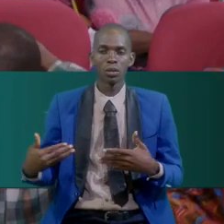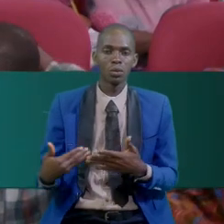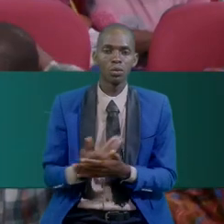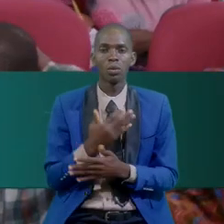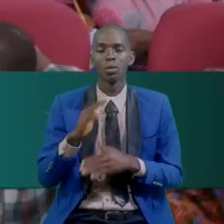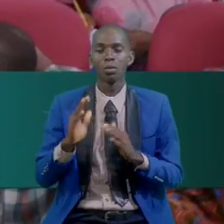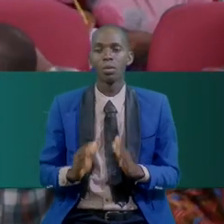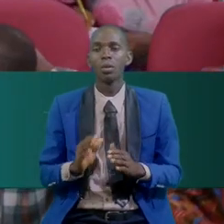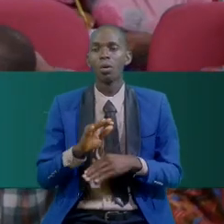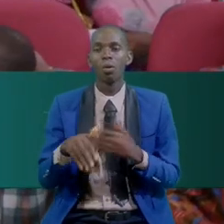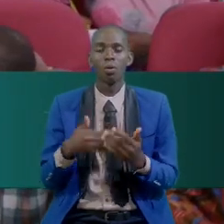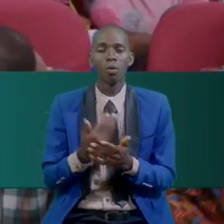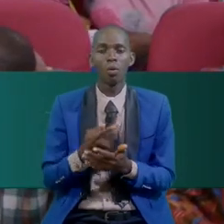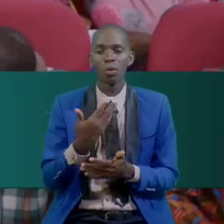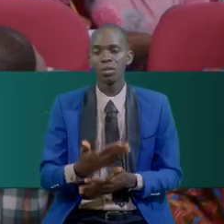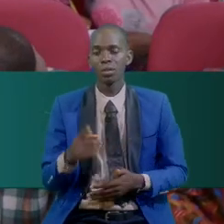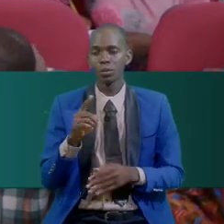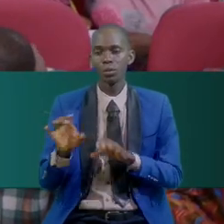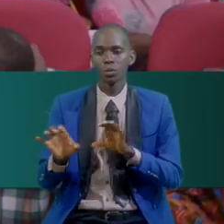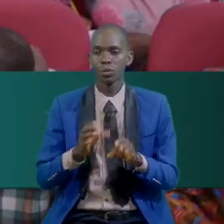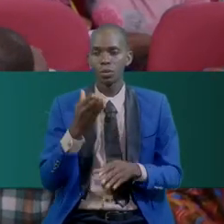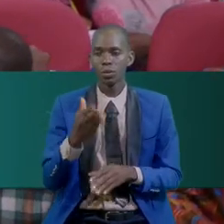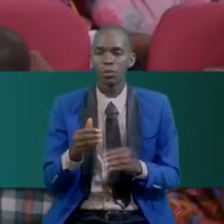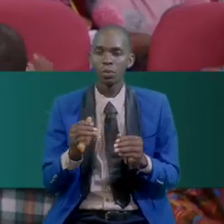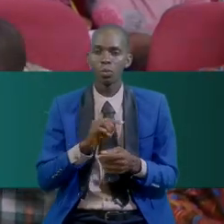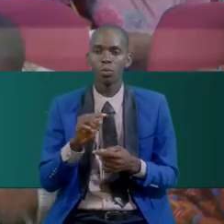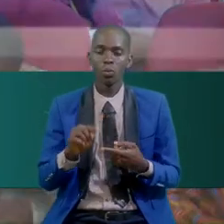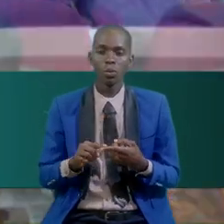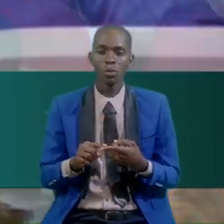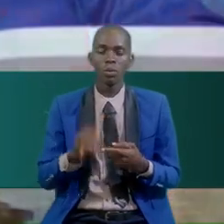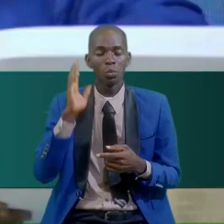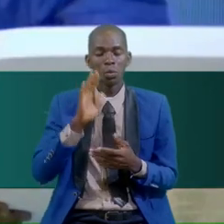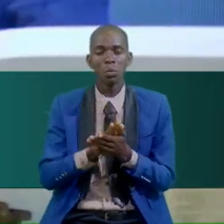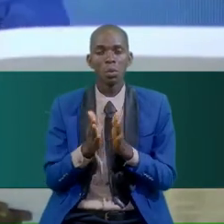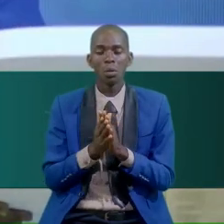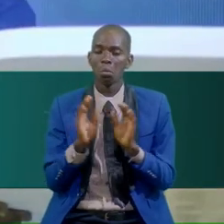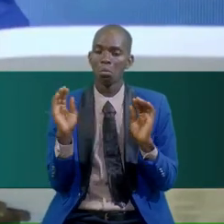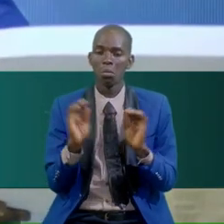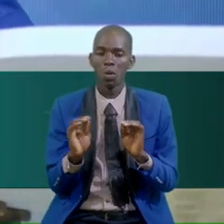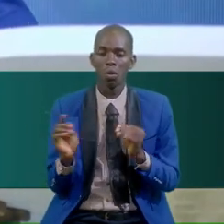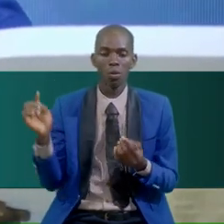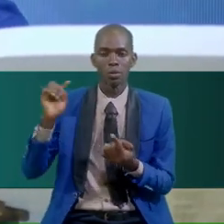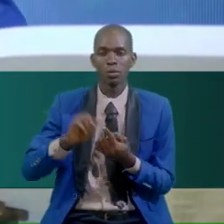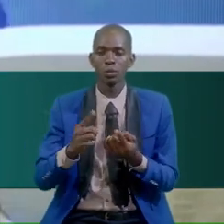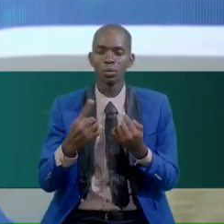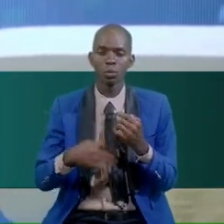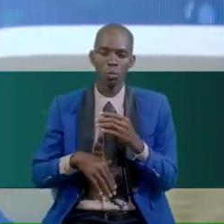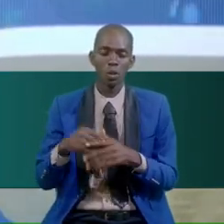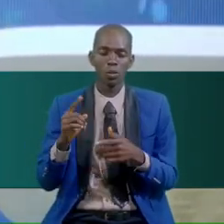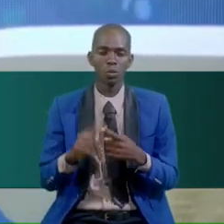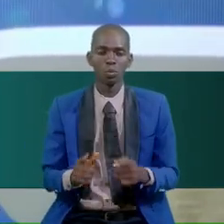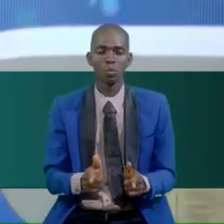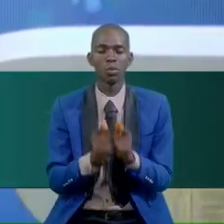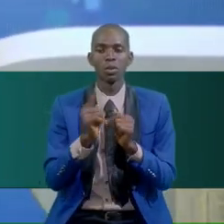renewal, everything you do there will amount to nothing until you come out to the people. There